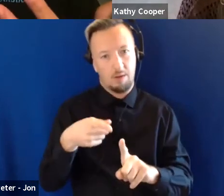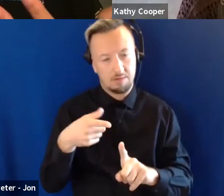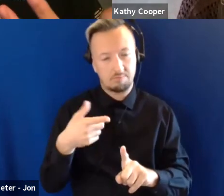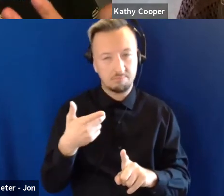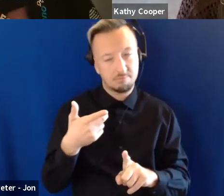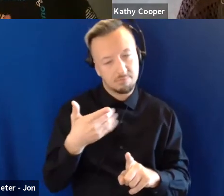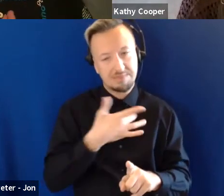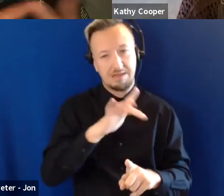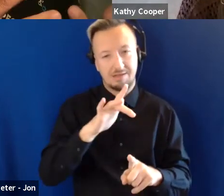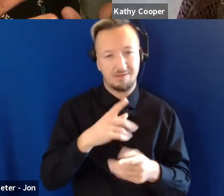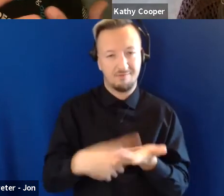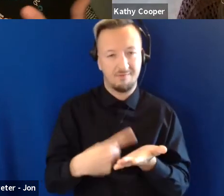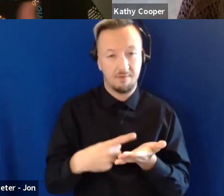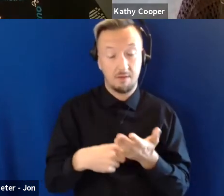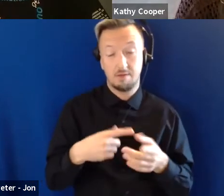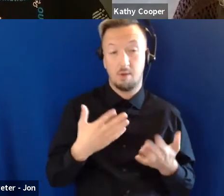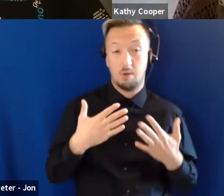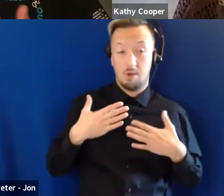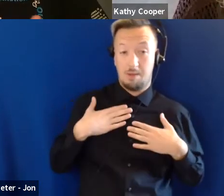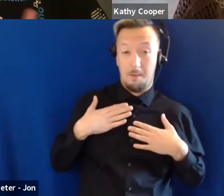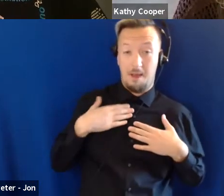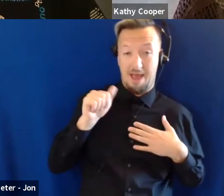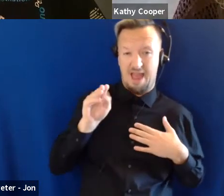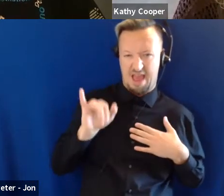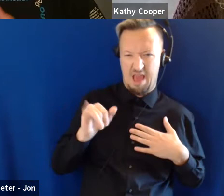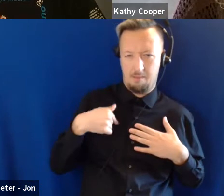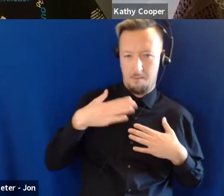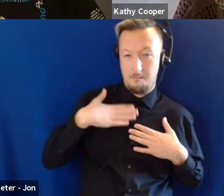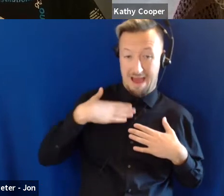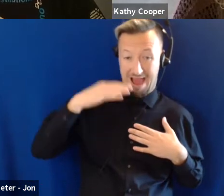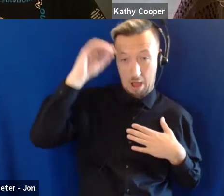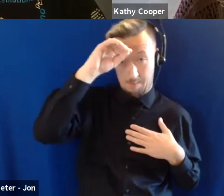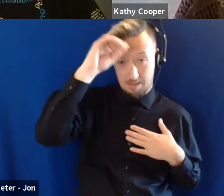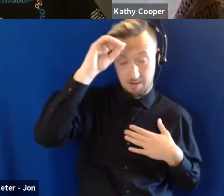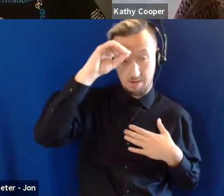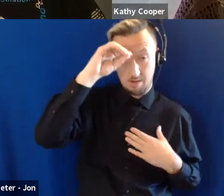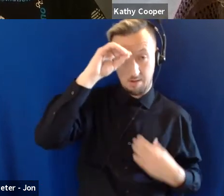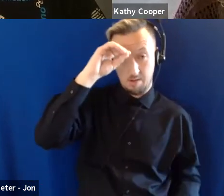So if you want my opinion, I mean, and this is sort of how,